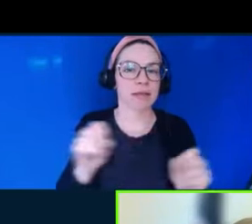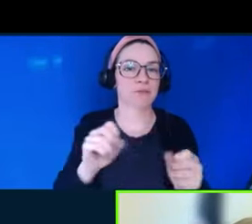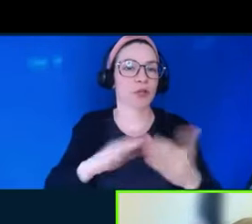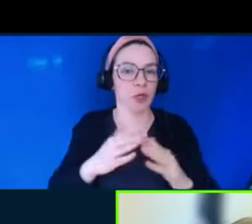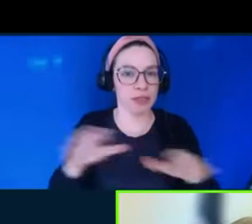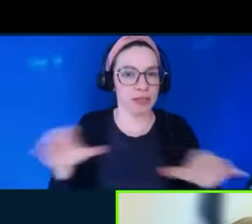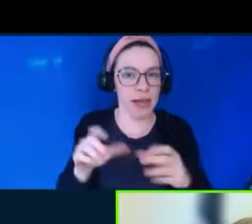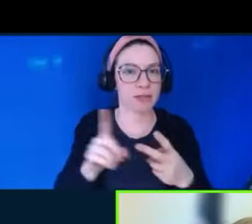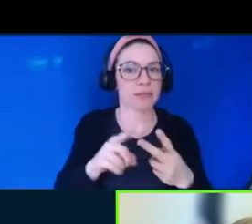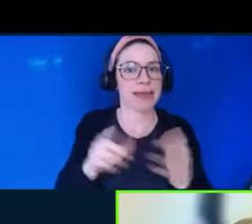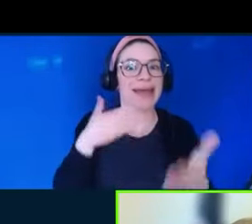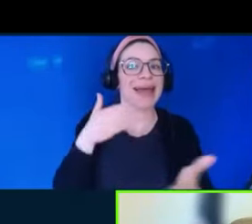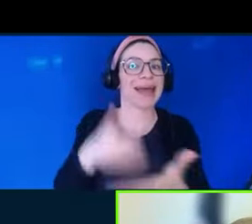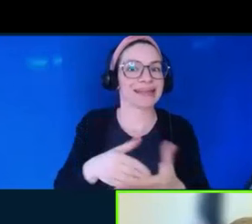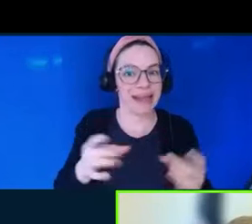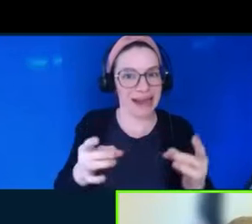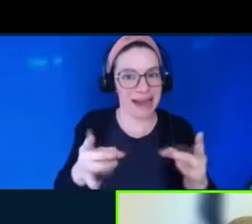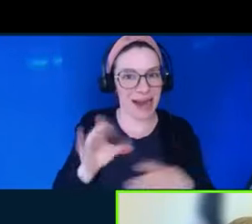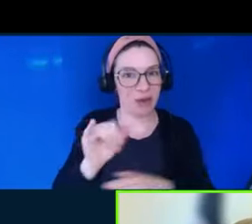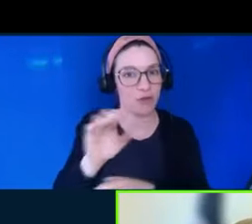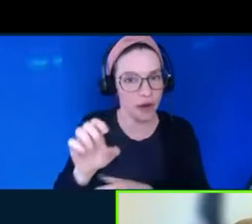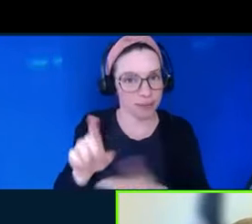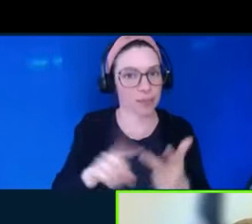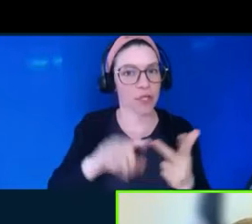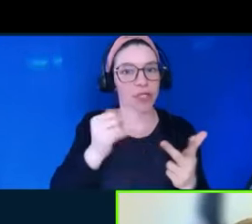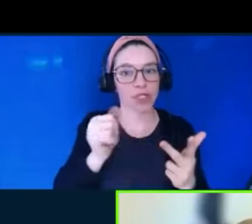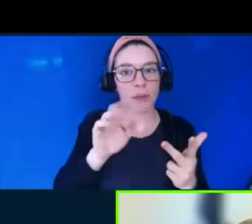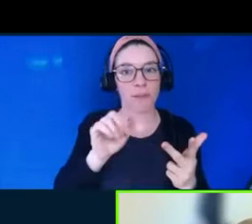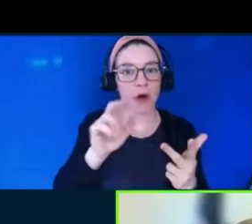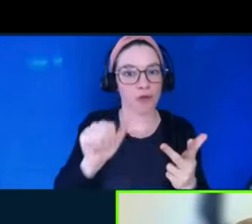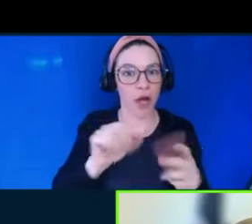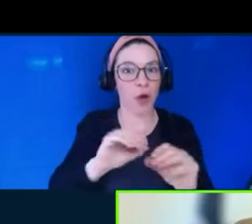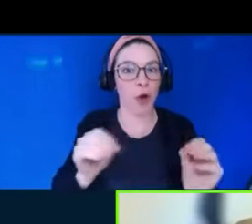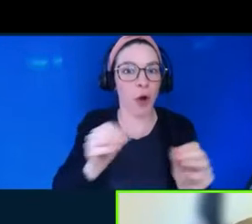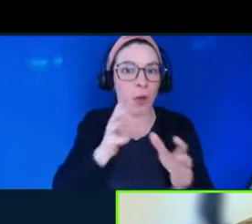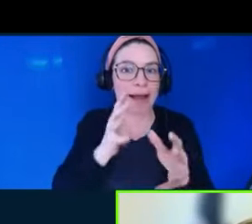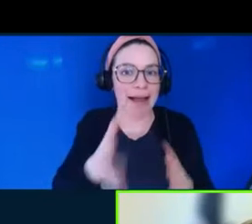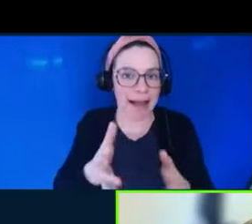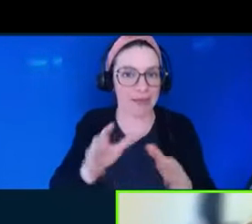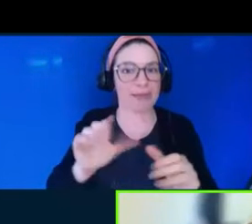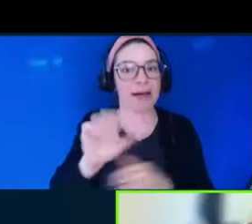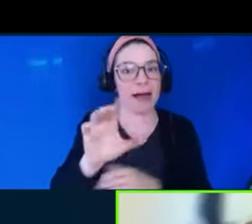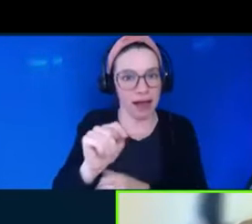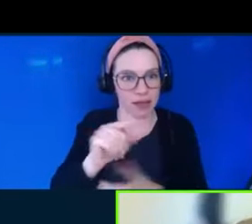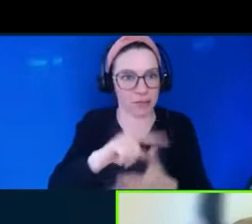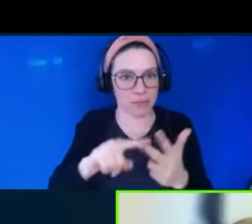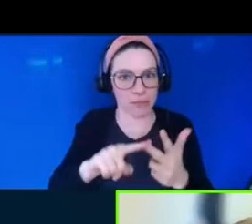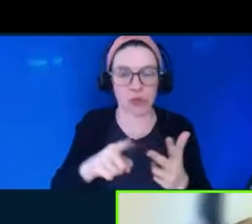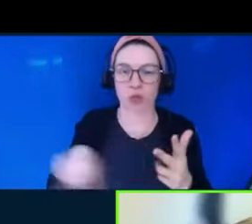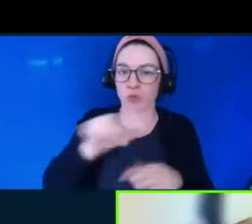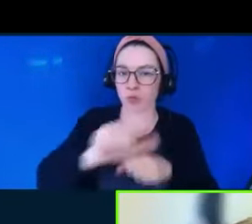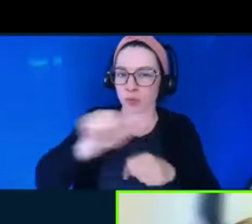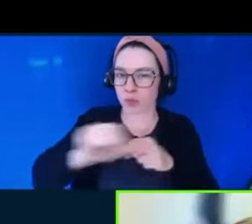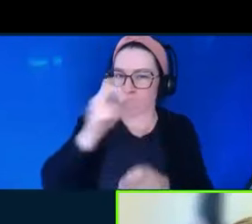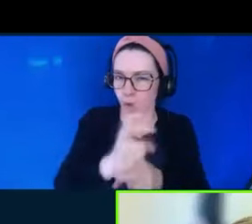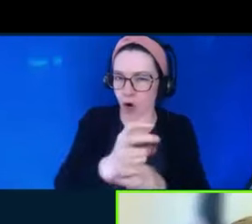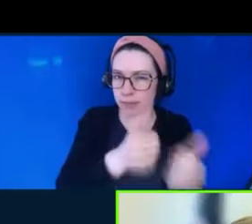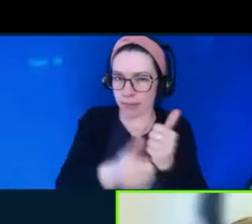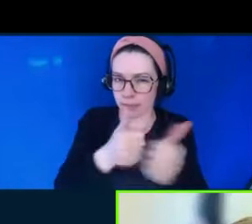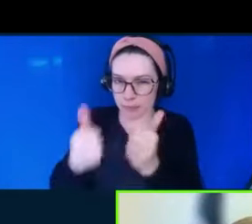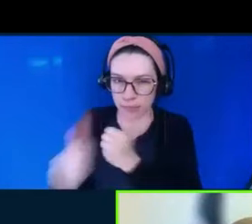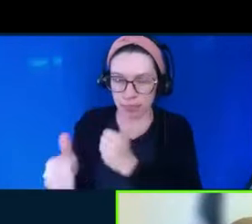the Jabara Hire No Hate Act, laws that I know so many of you worked so hard to pass. Thank you. The administration is also taking